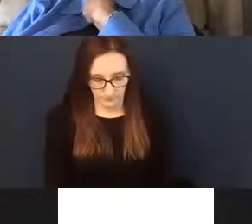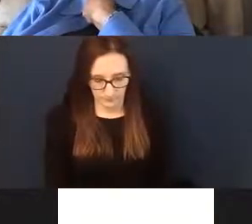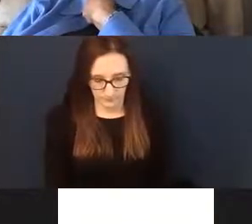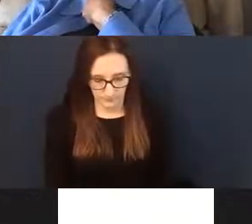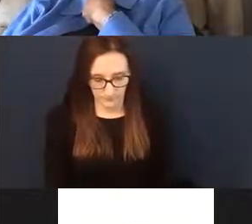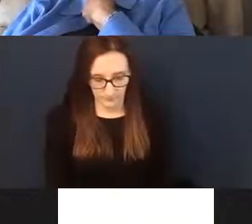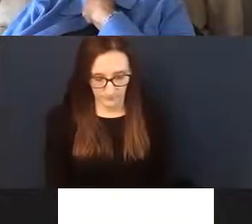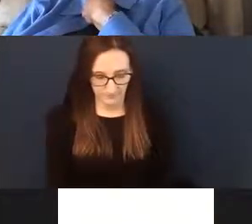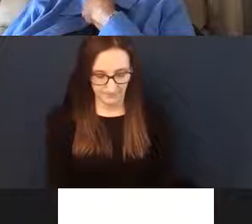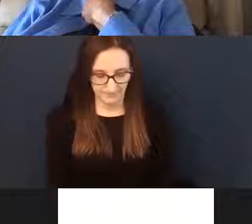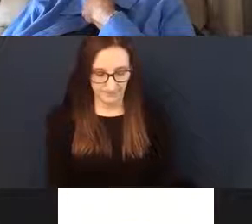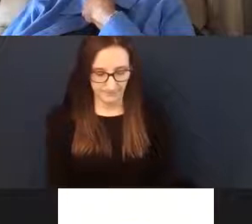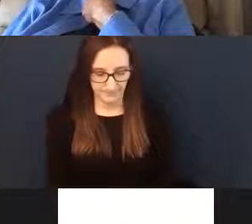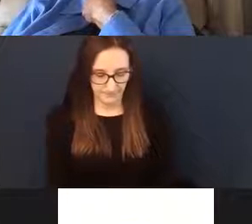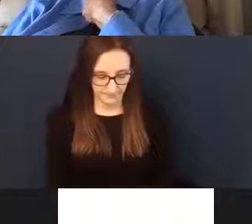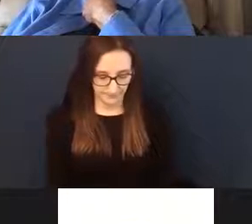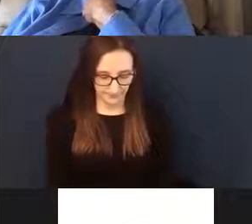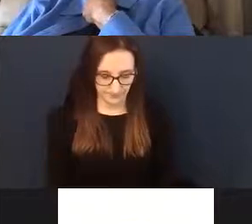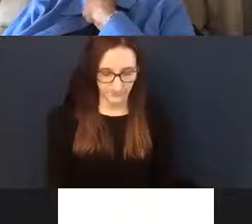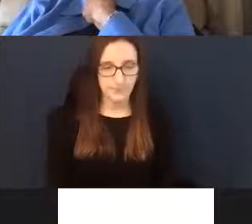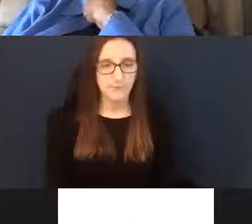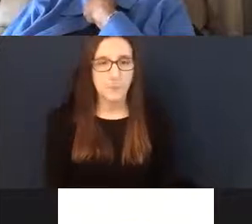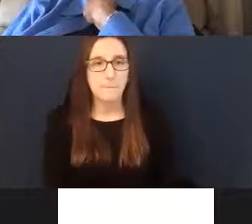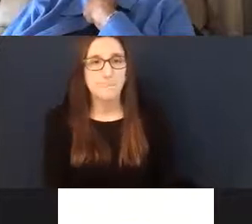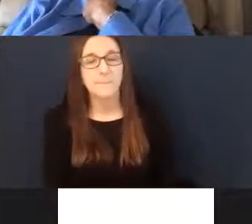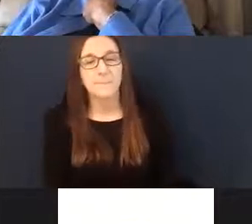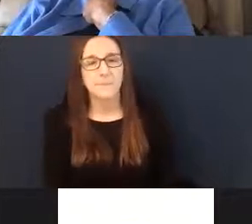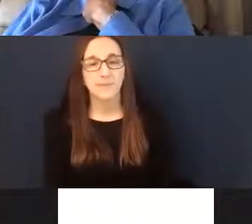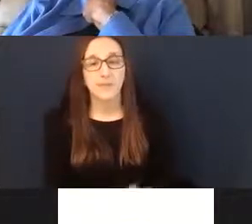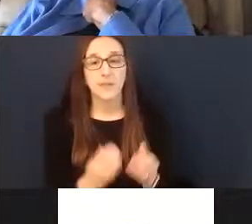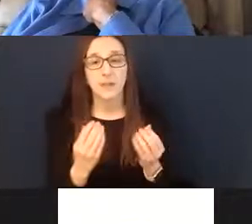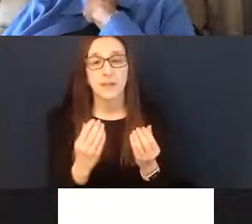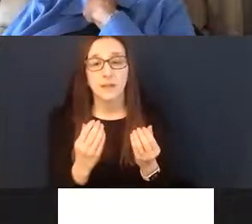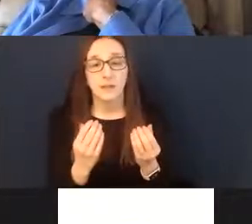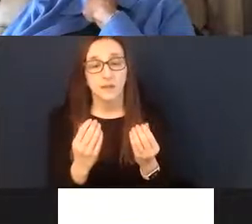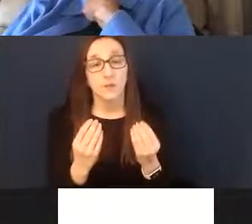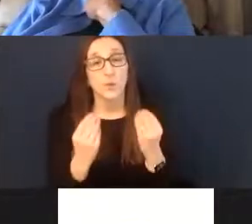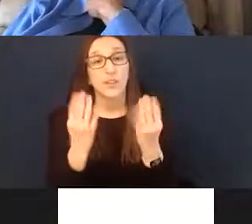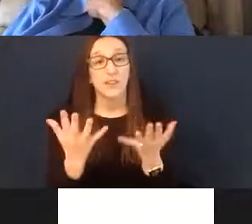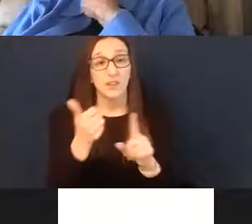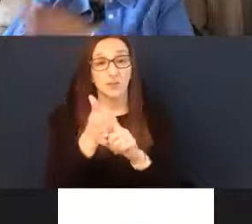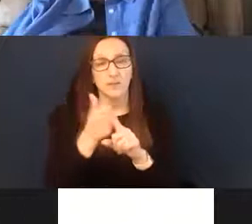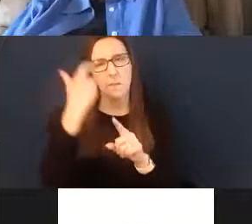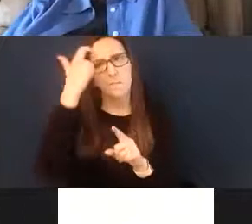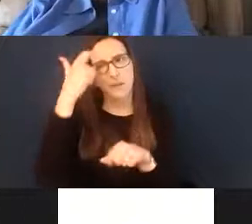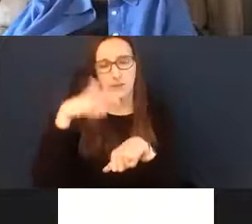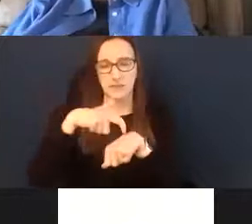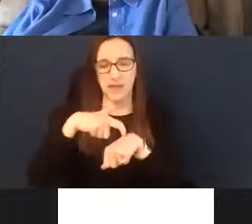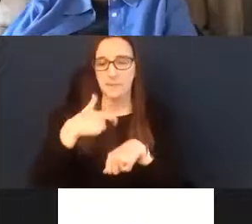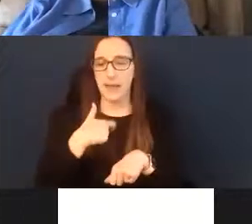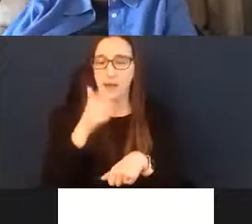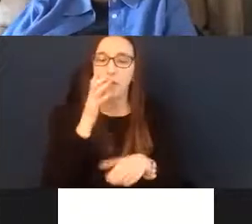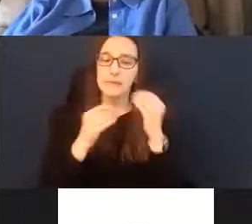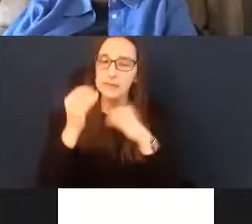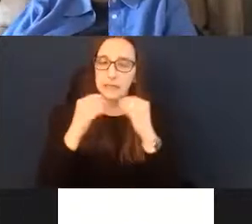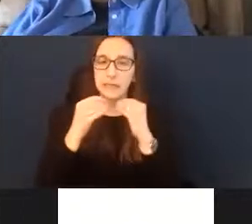Okay. All right. So giving yourself a mental time when you stop snacking, when you aren't hungry, you know, kind of